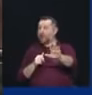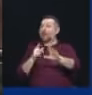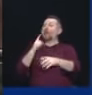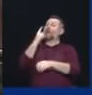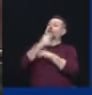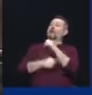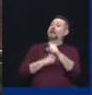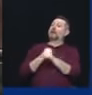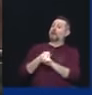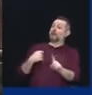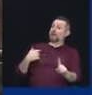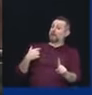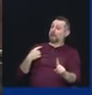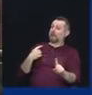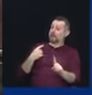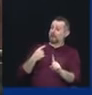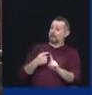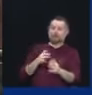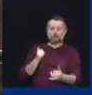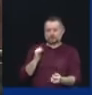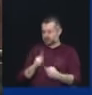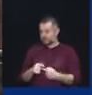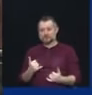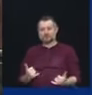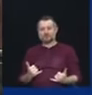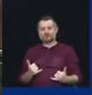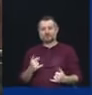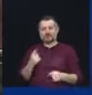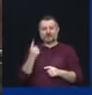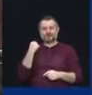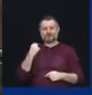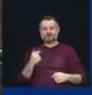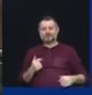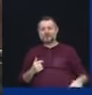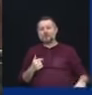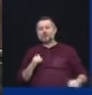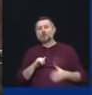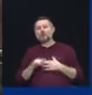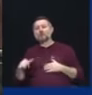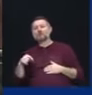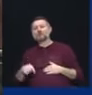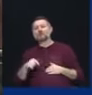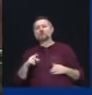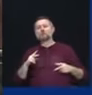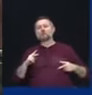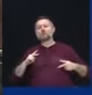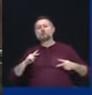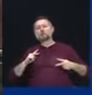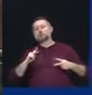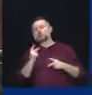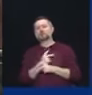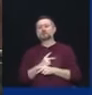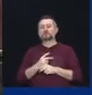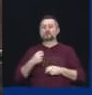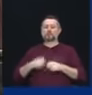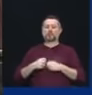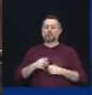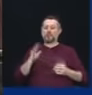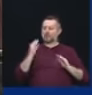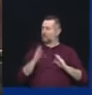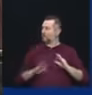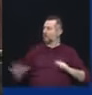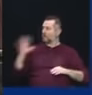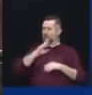today, we had the worst problem on the globe. And we went from the